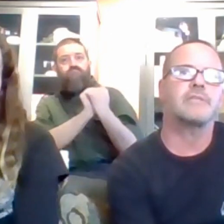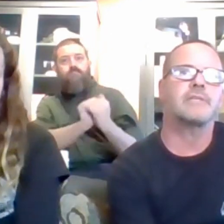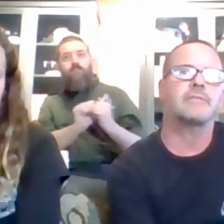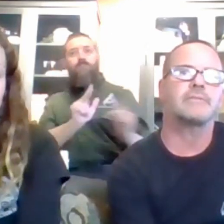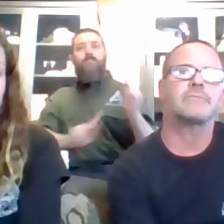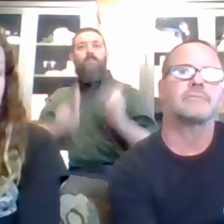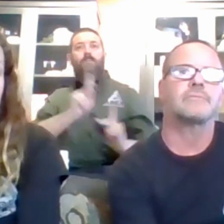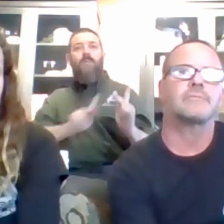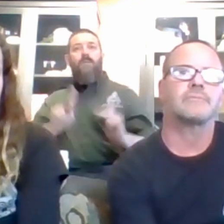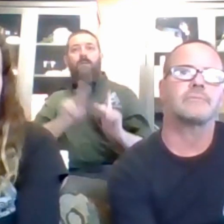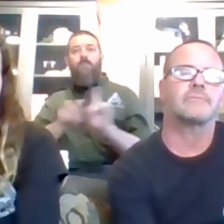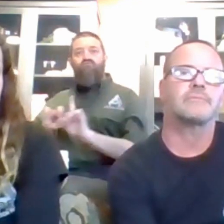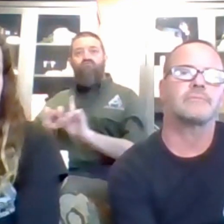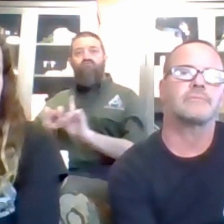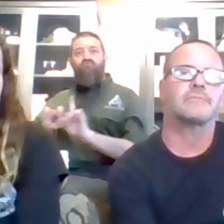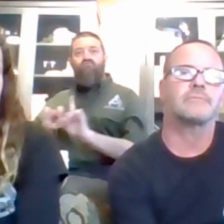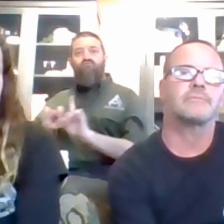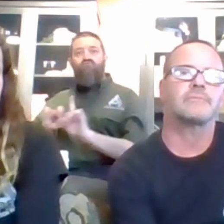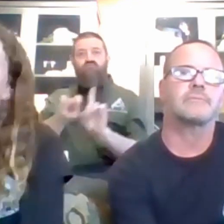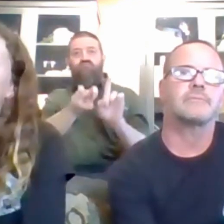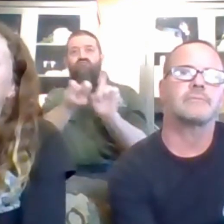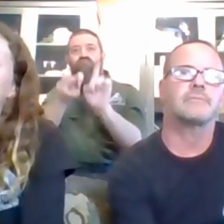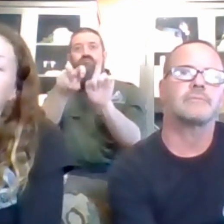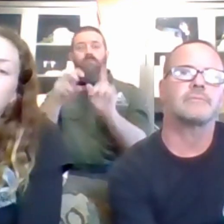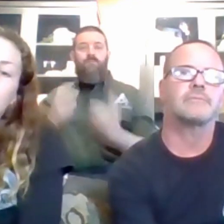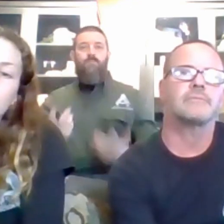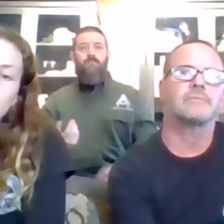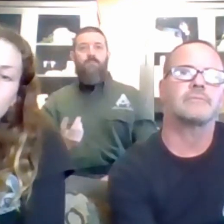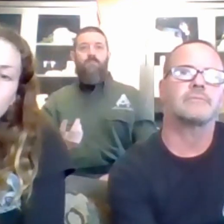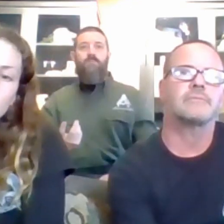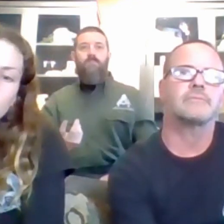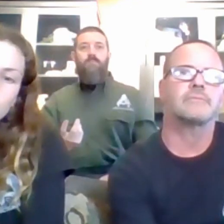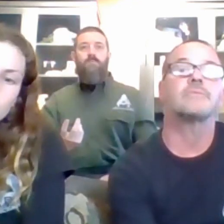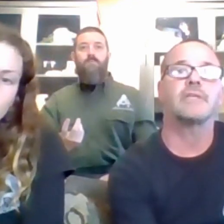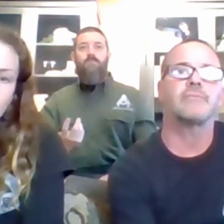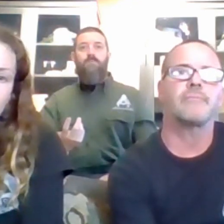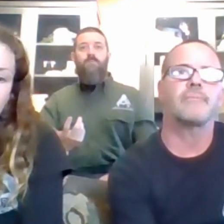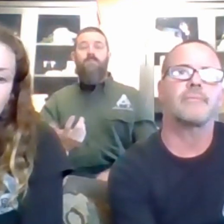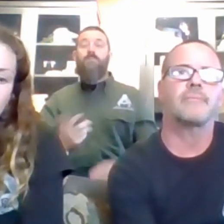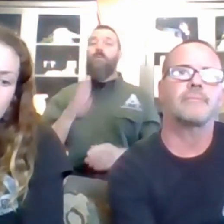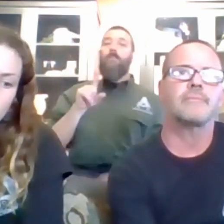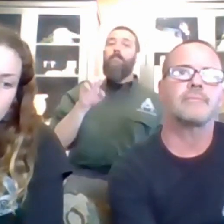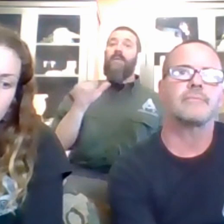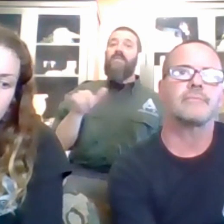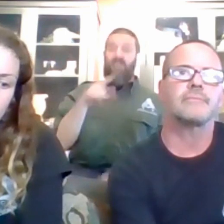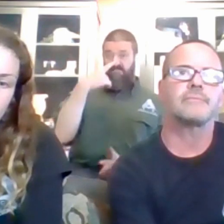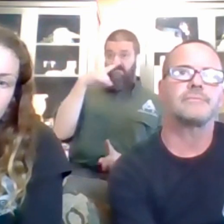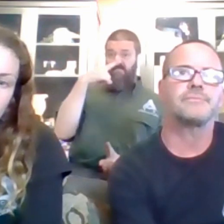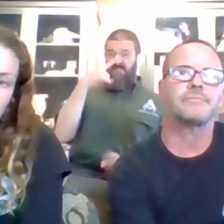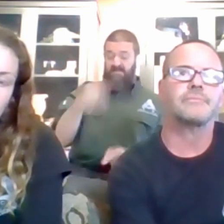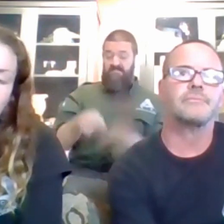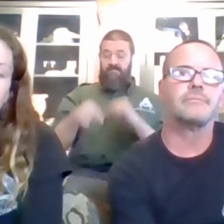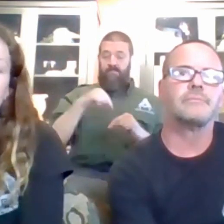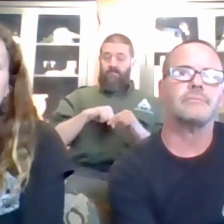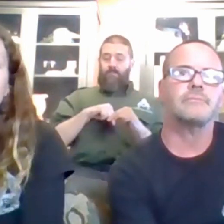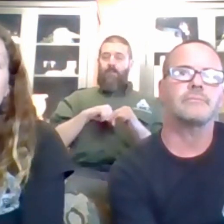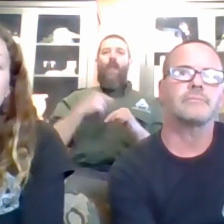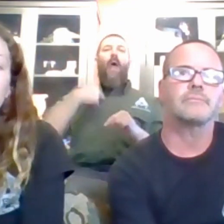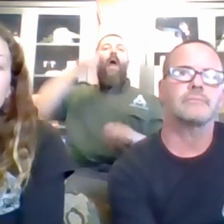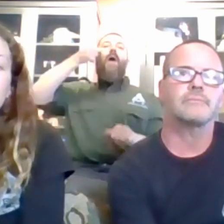social, So it's really interesting to see that. Absolutely. And if you don't mind, if we just jump back for a second, I remember